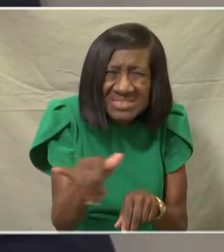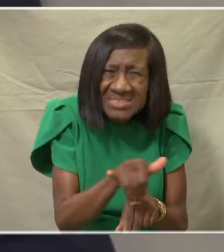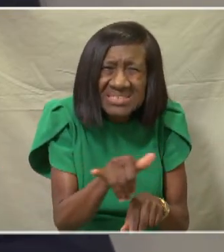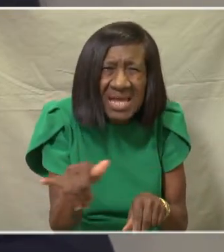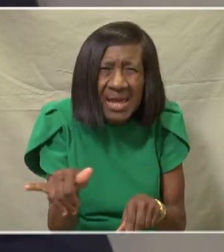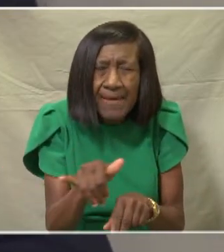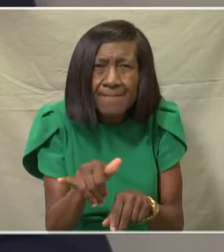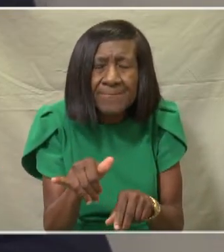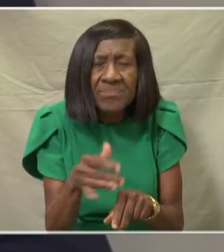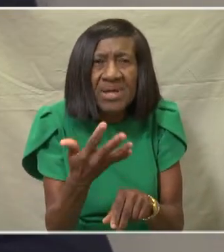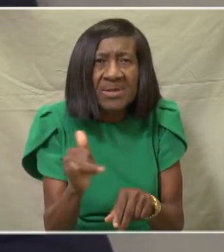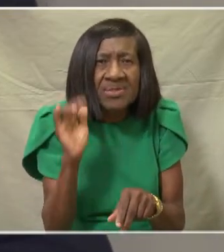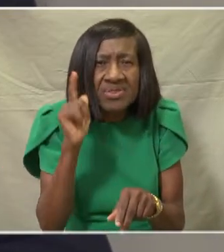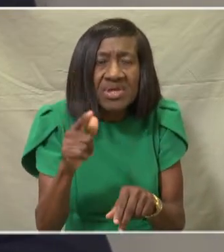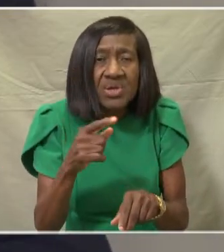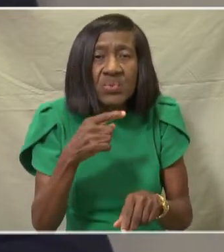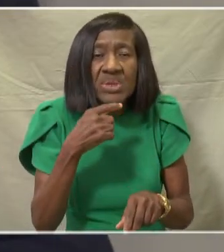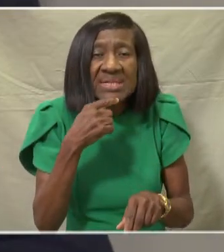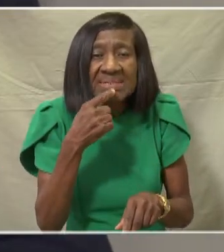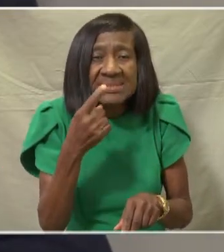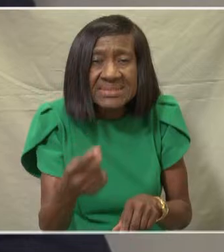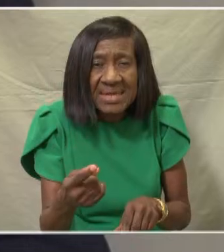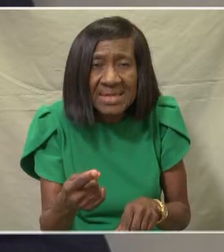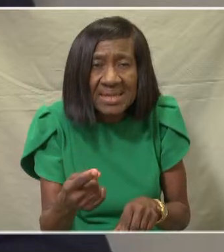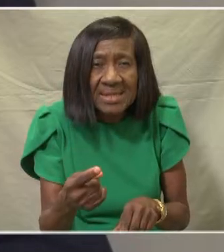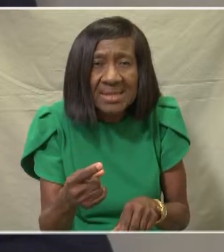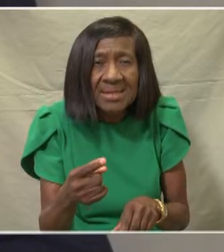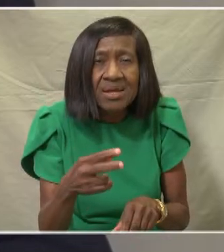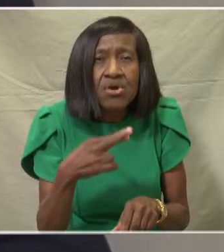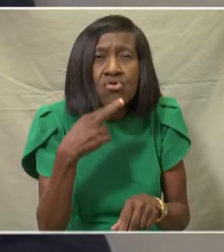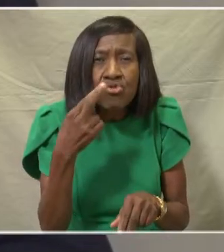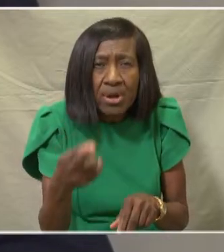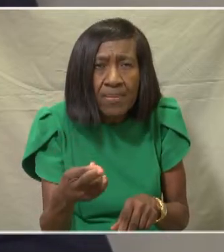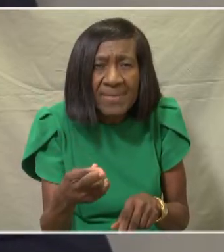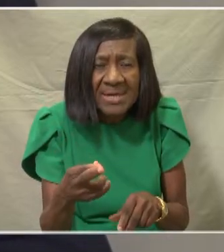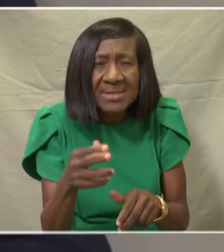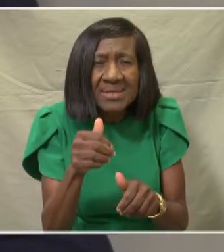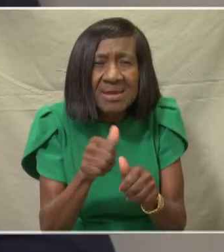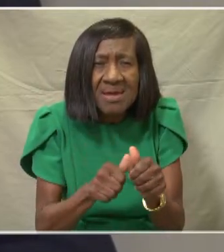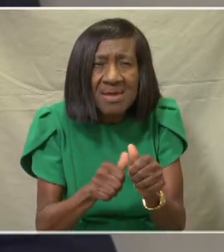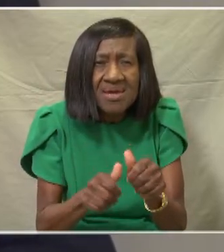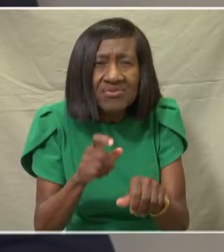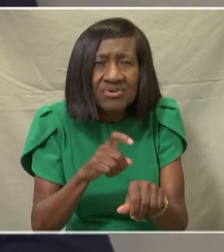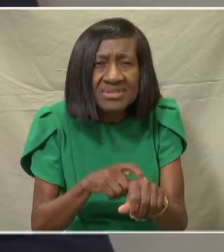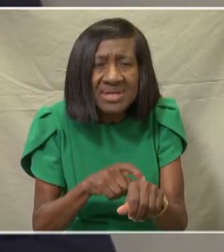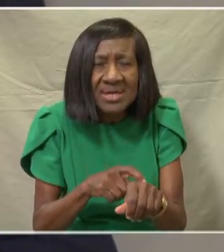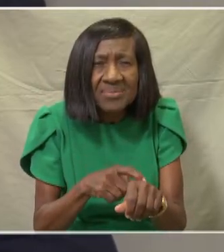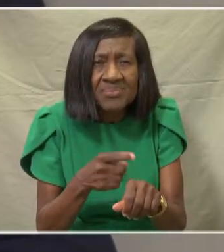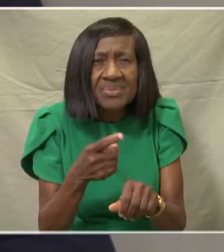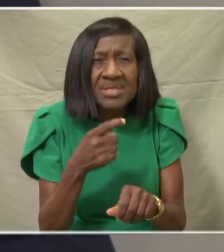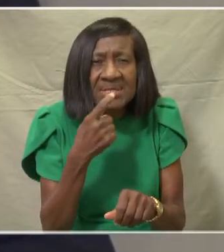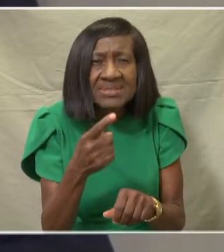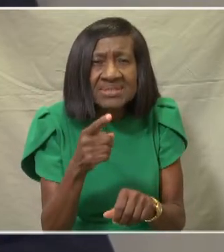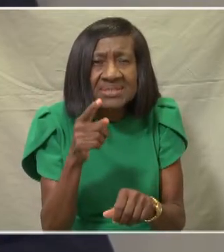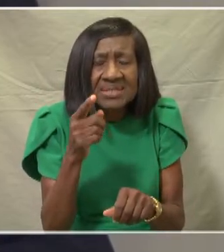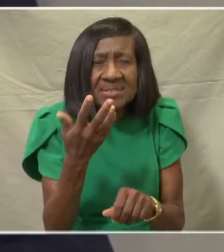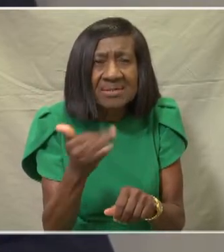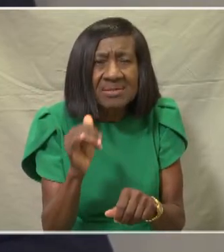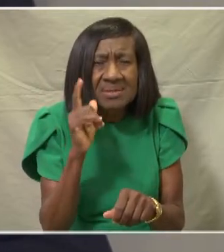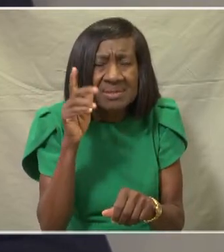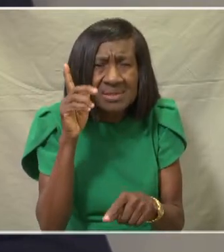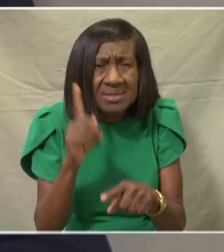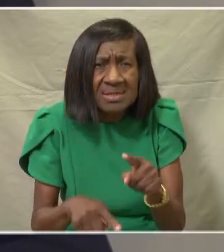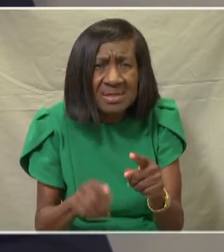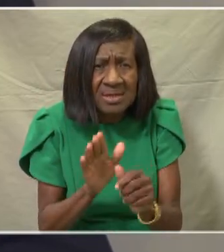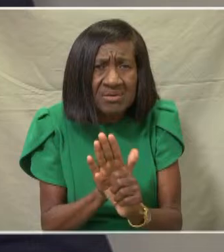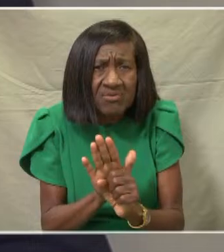make recommendations every time we observe. And as I say, we can't force those recommendations to be implemented.